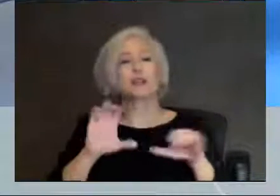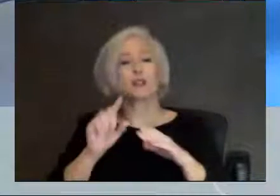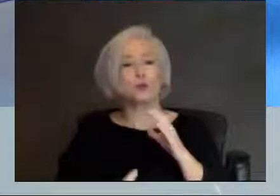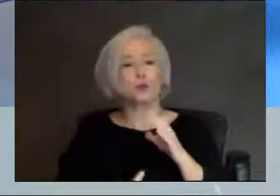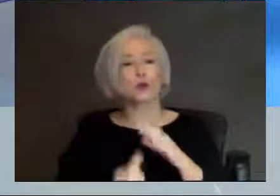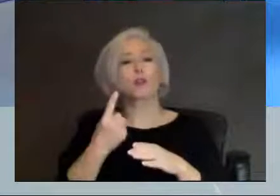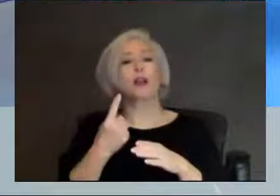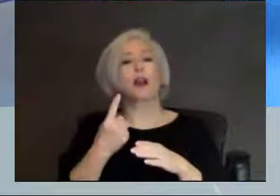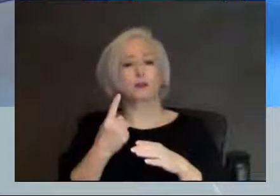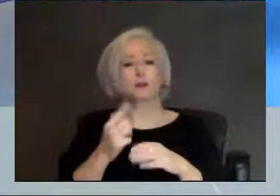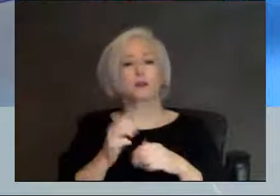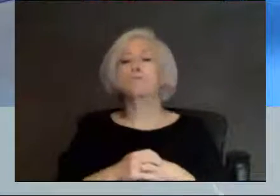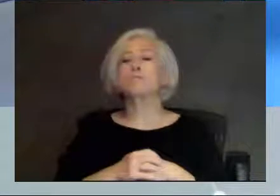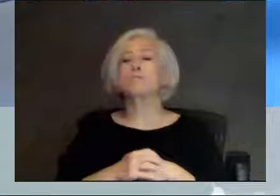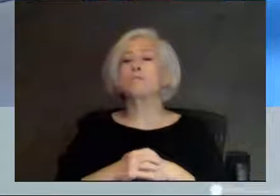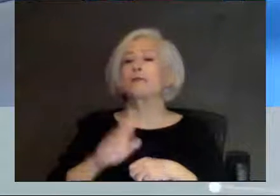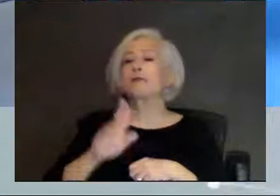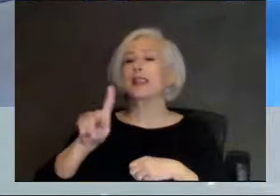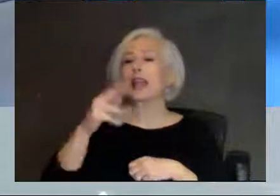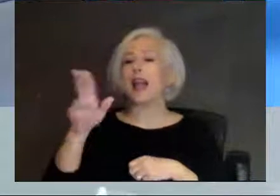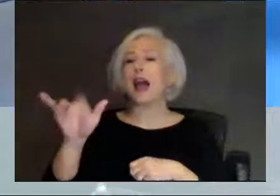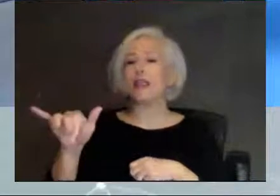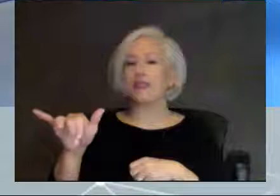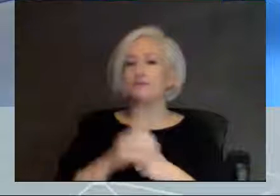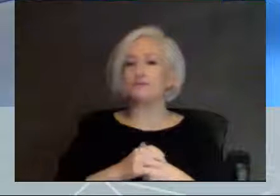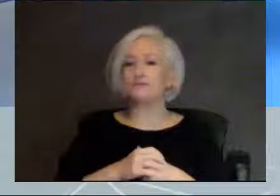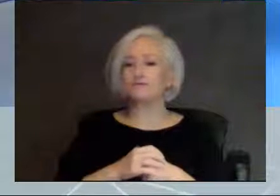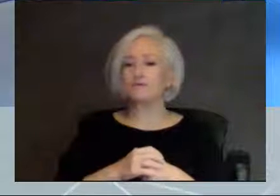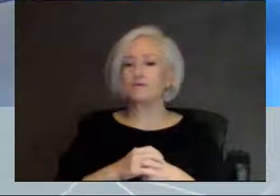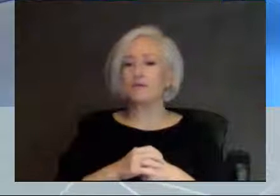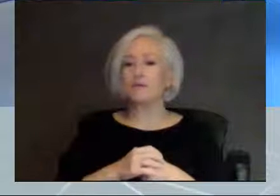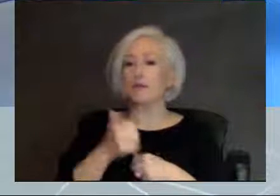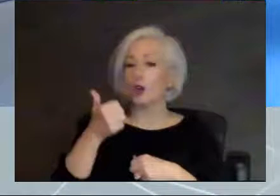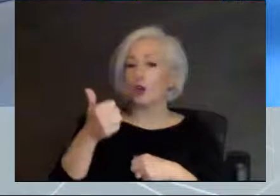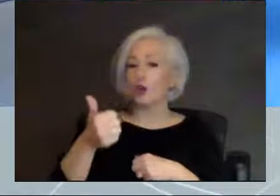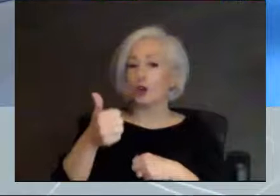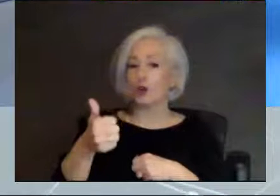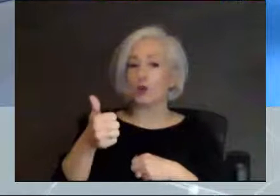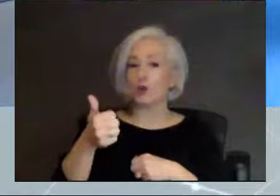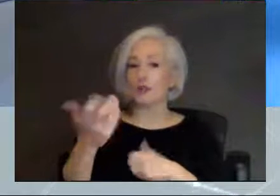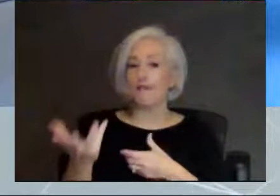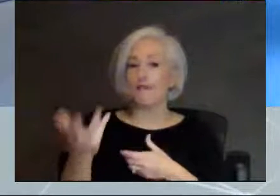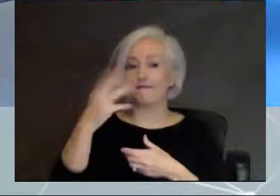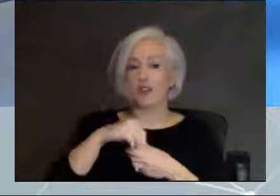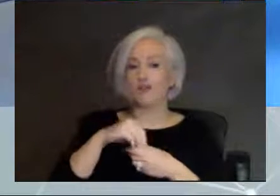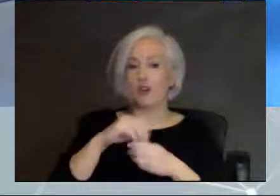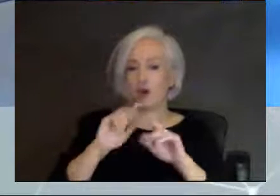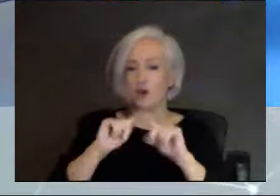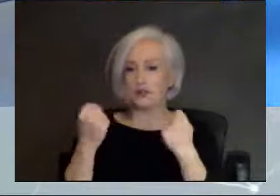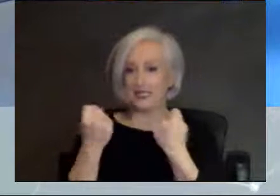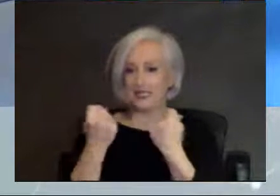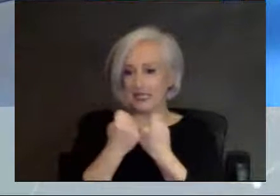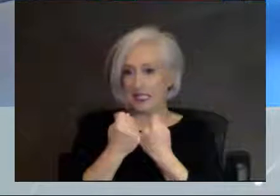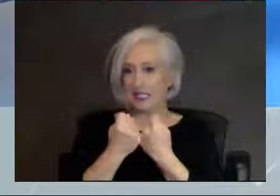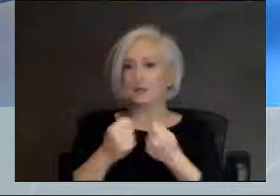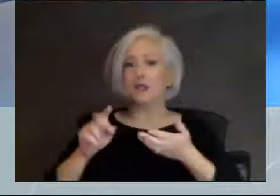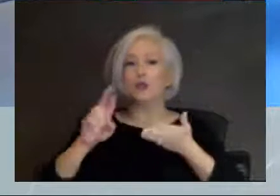to you. You have been a part of the team that is researching this